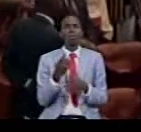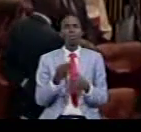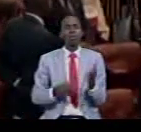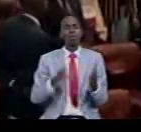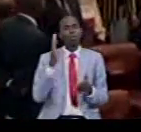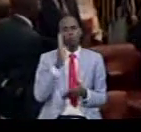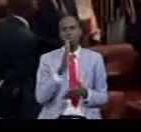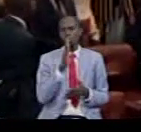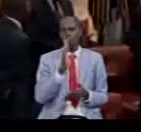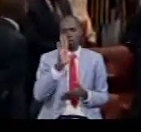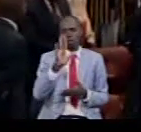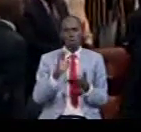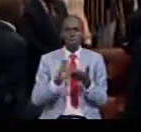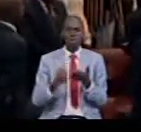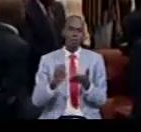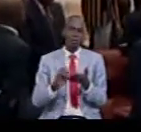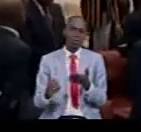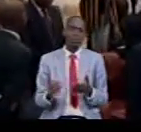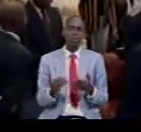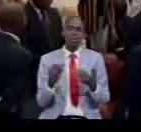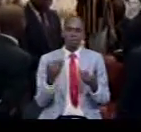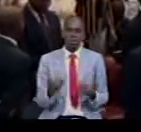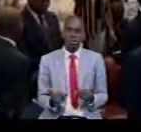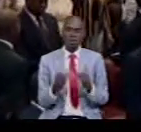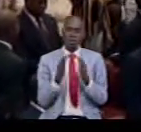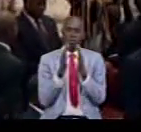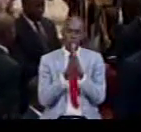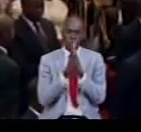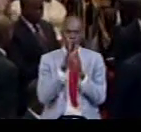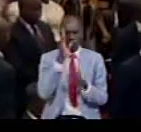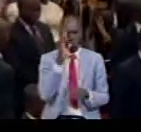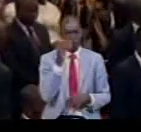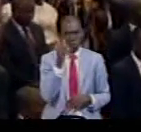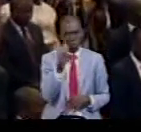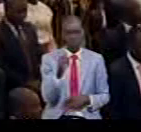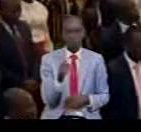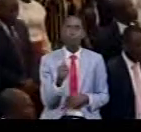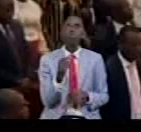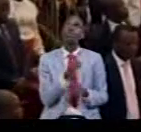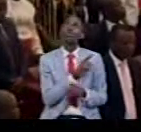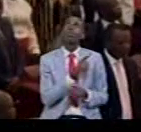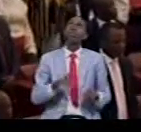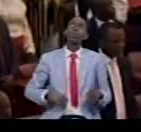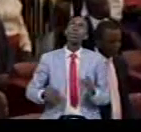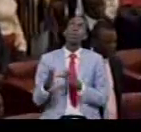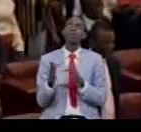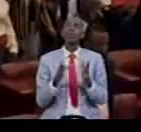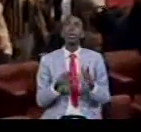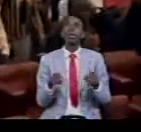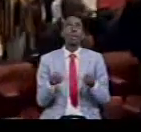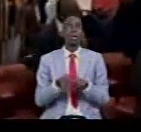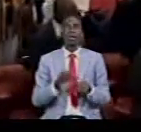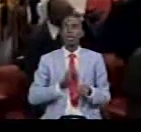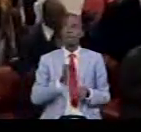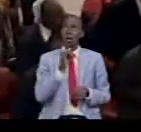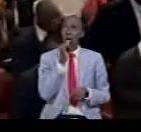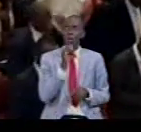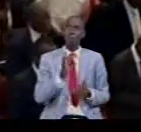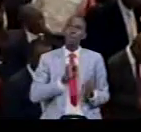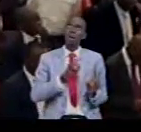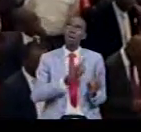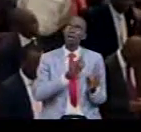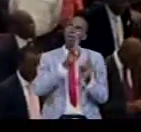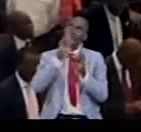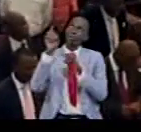Please pray for yourself right now. Lord Jesus, just as I am, I come unto you. Just as I am, I come unto